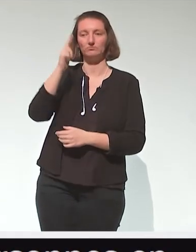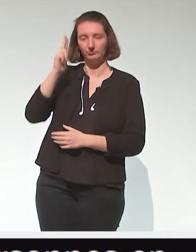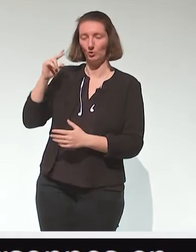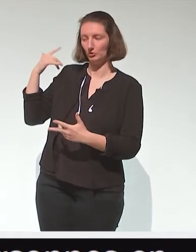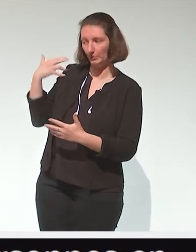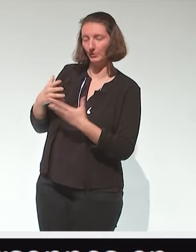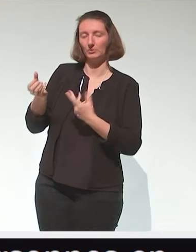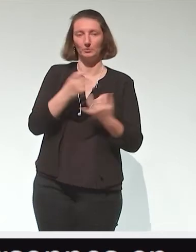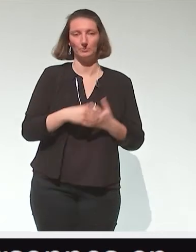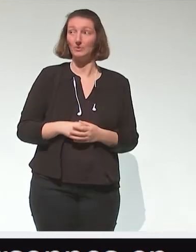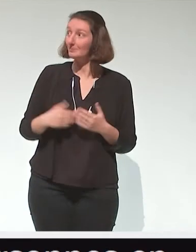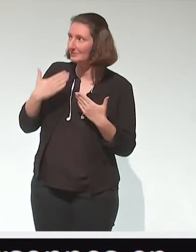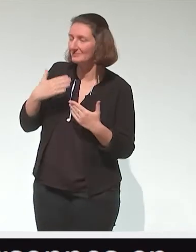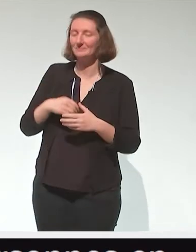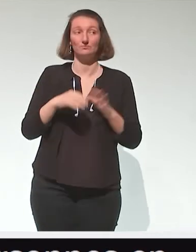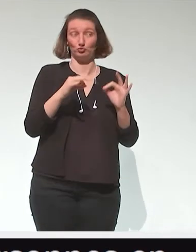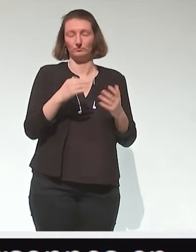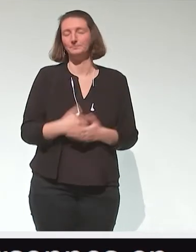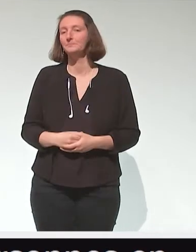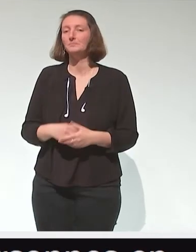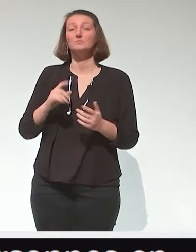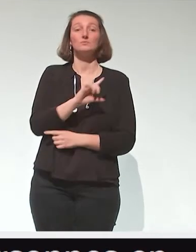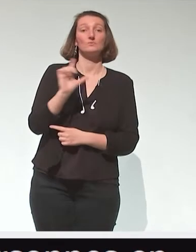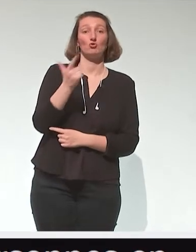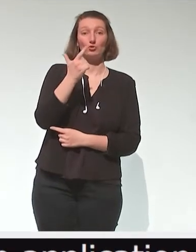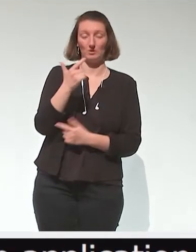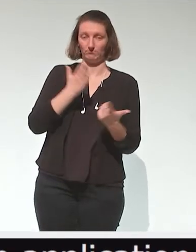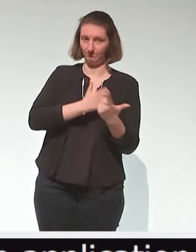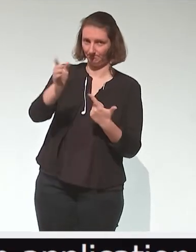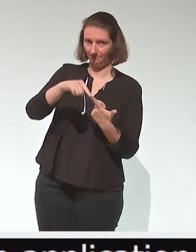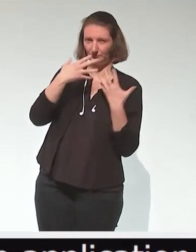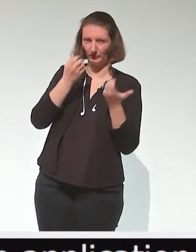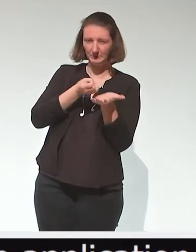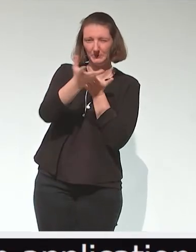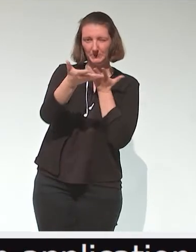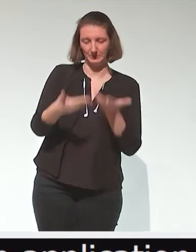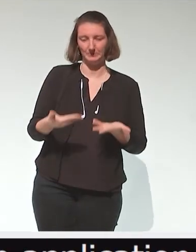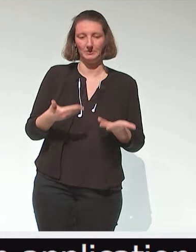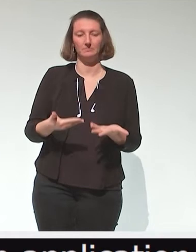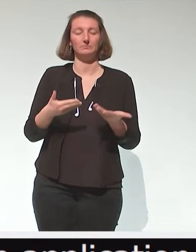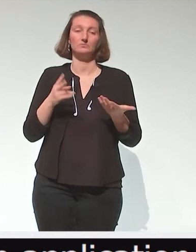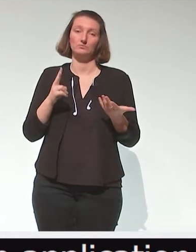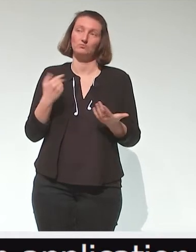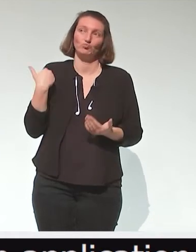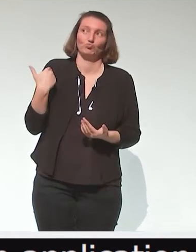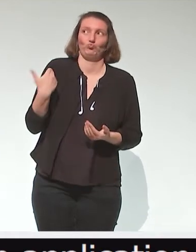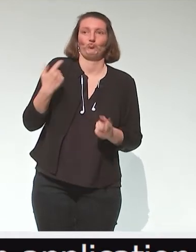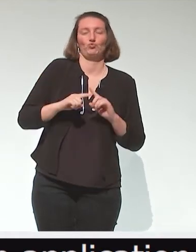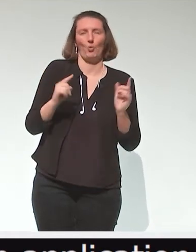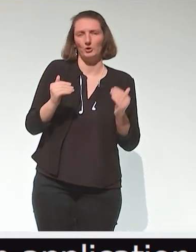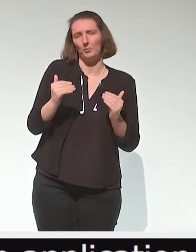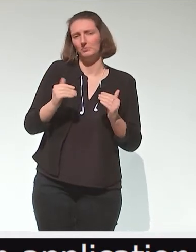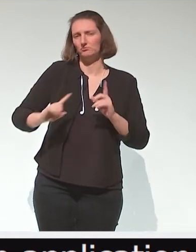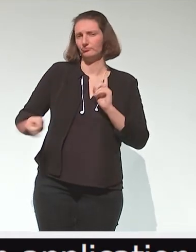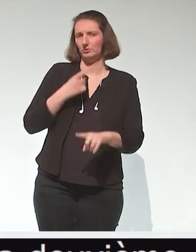euros for these people. So this will be retroactive to 2021. Second initiative I wanted to mention, which is